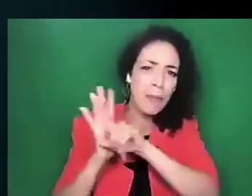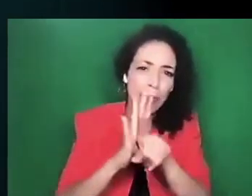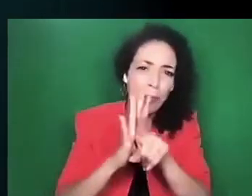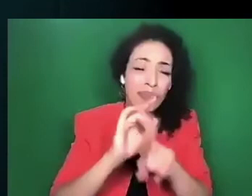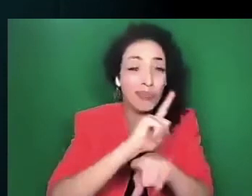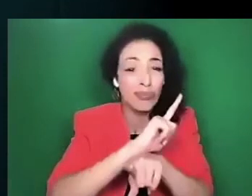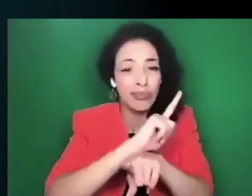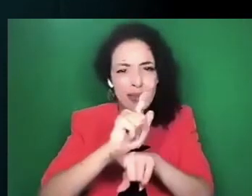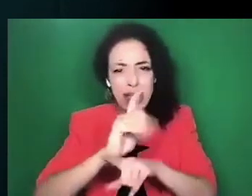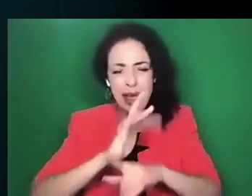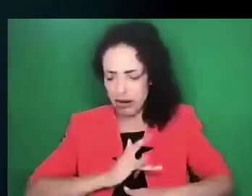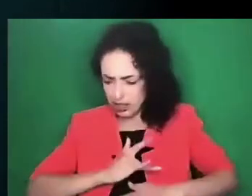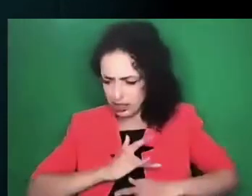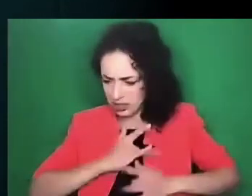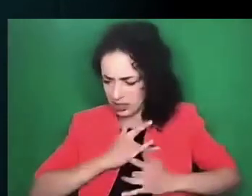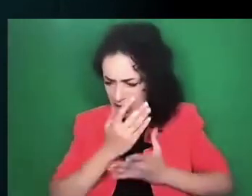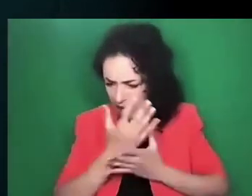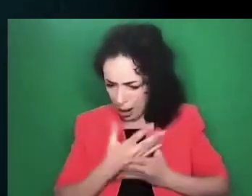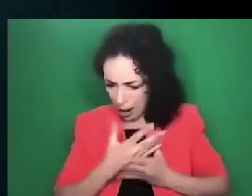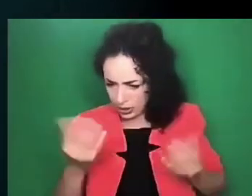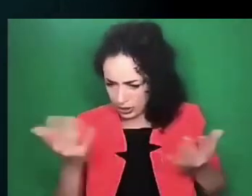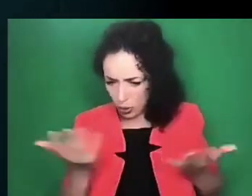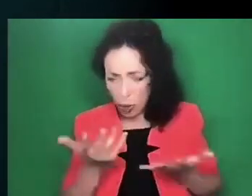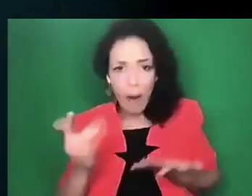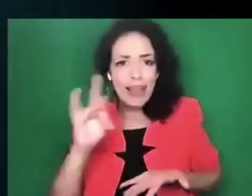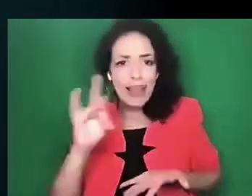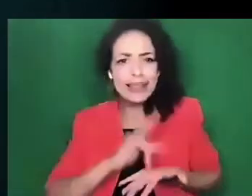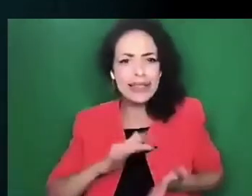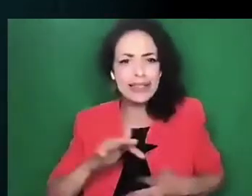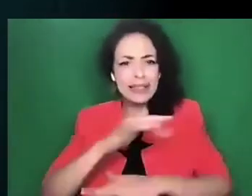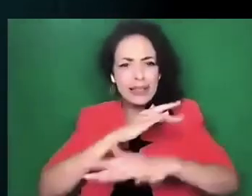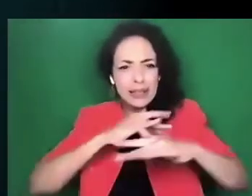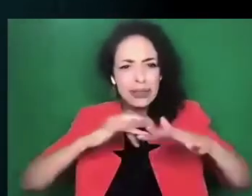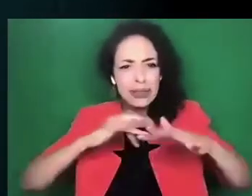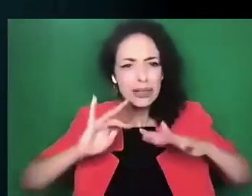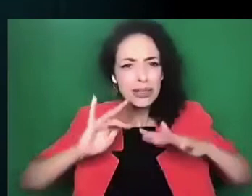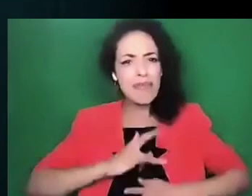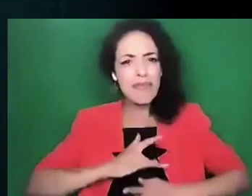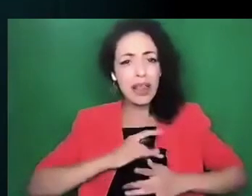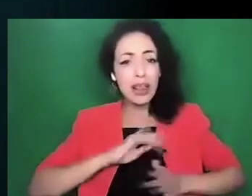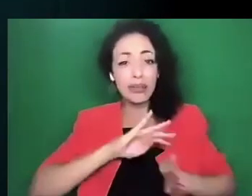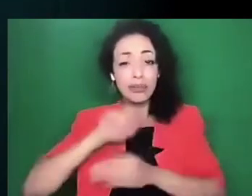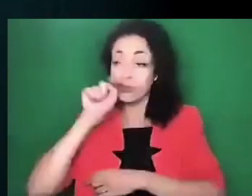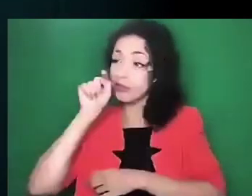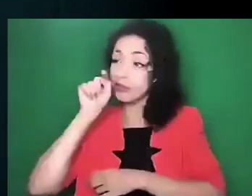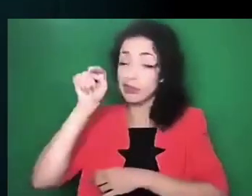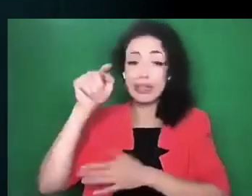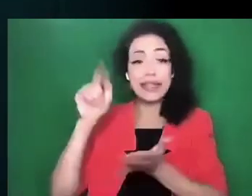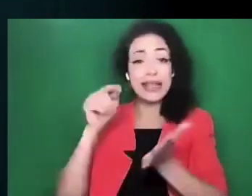the urban setting. And being in Amritsar and thinking of the Great